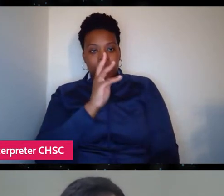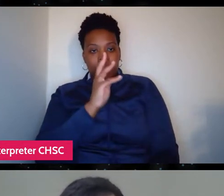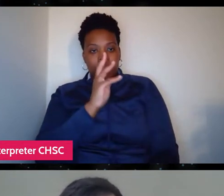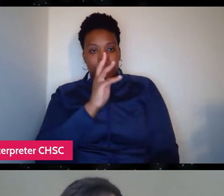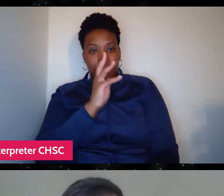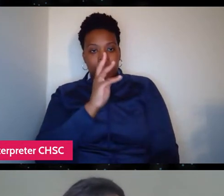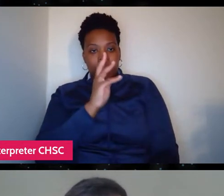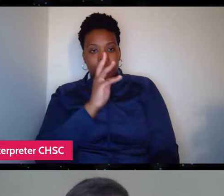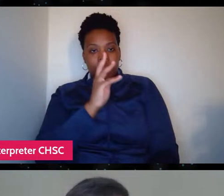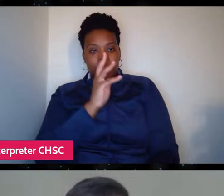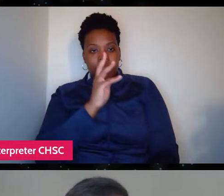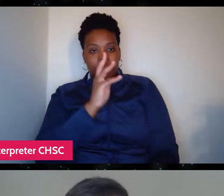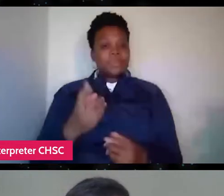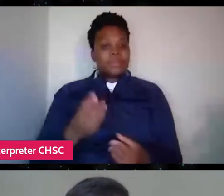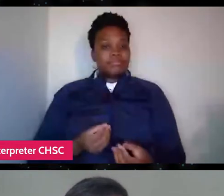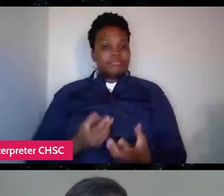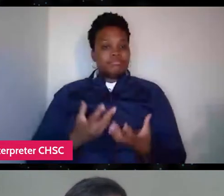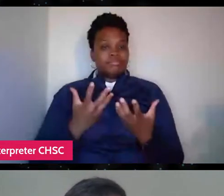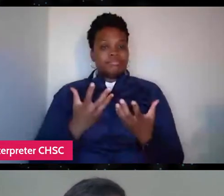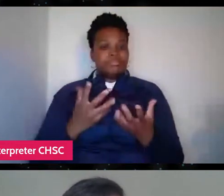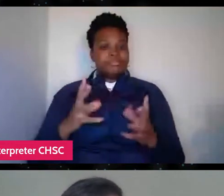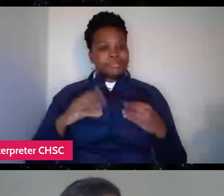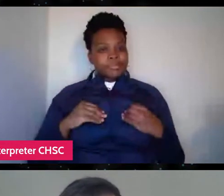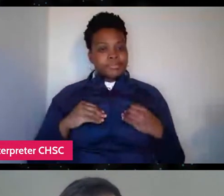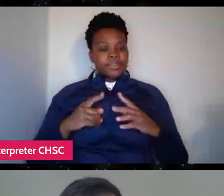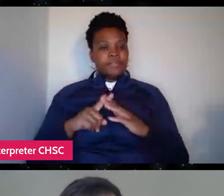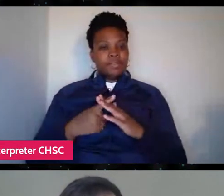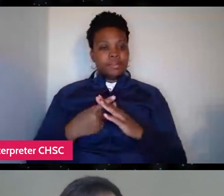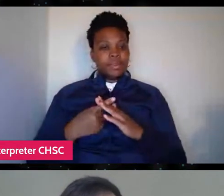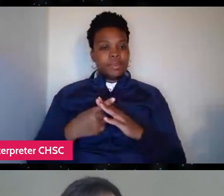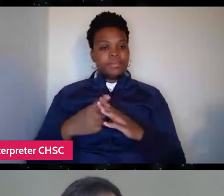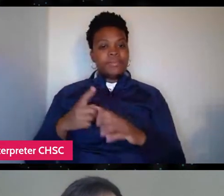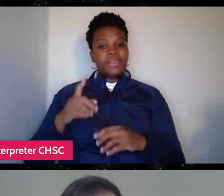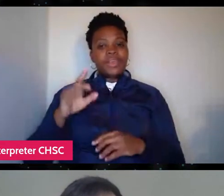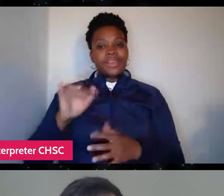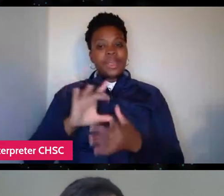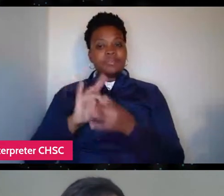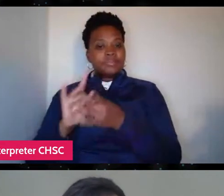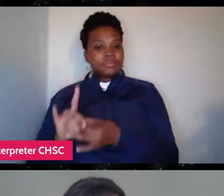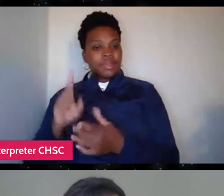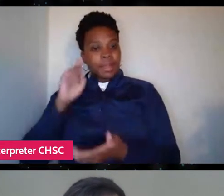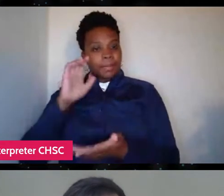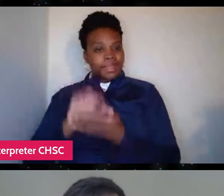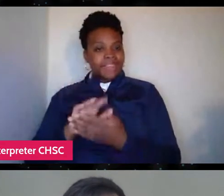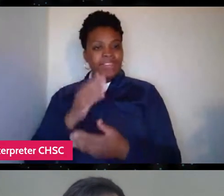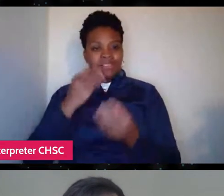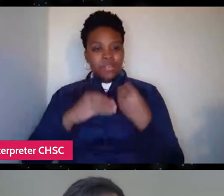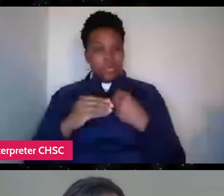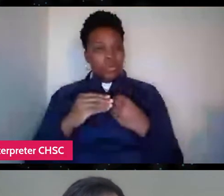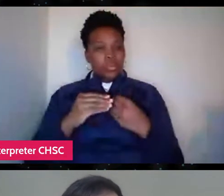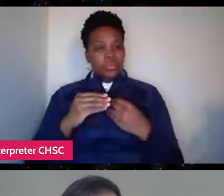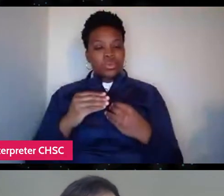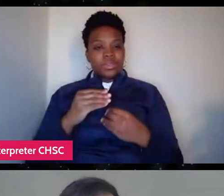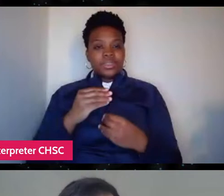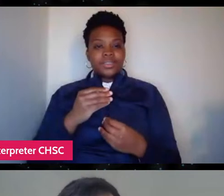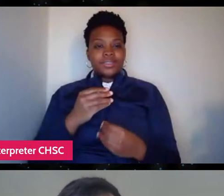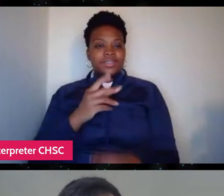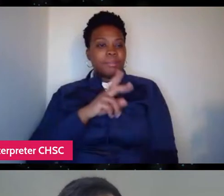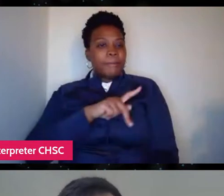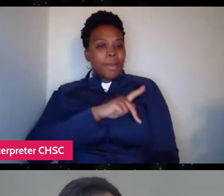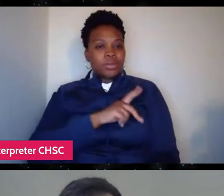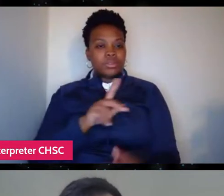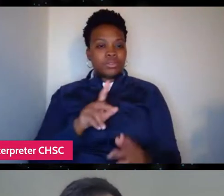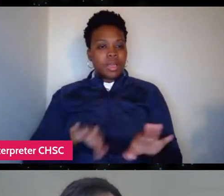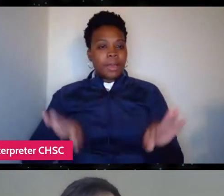the beginning. And I think that speaks to just our belief that food is so personal and so important